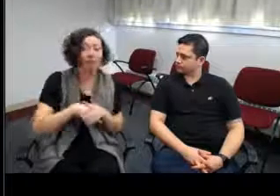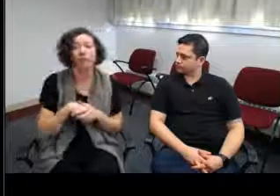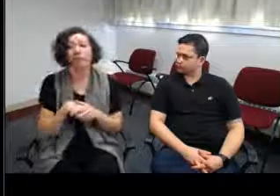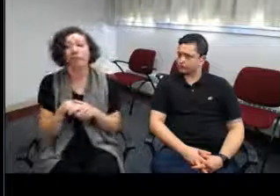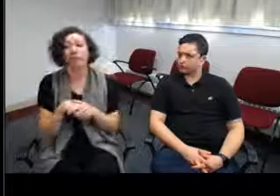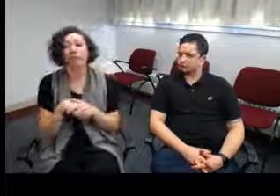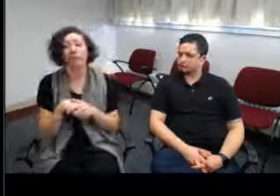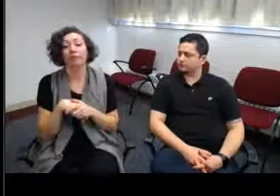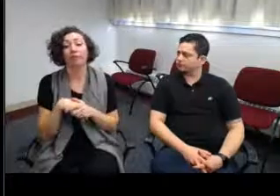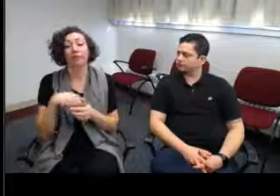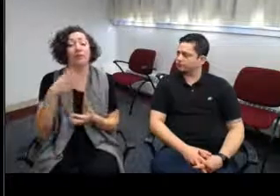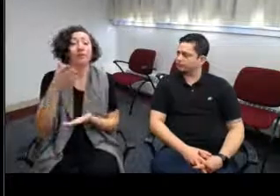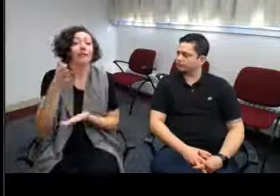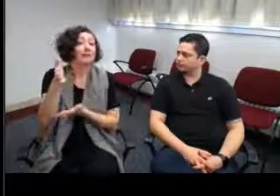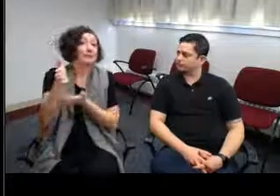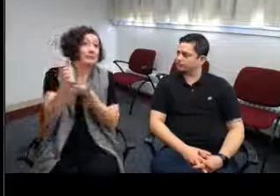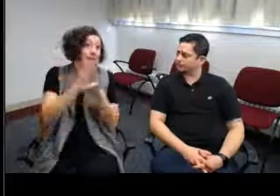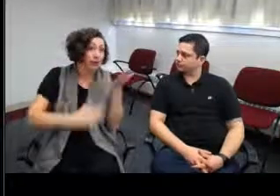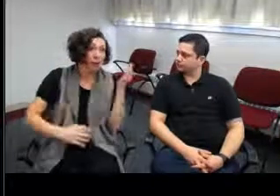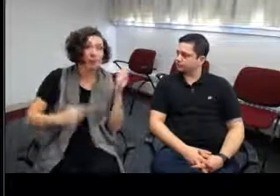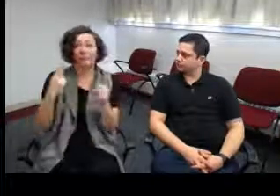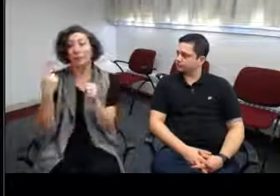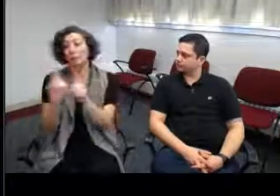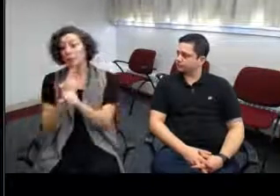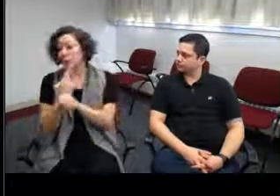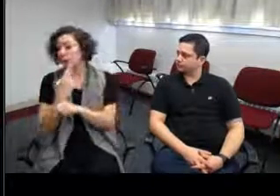Others acquire sign language later.